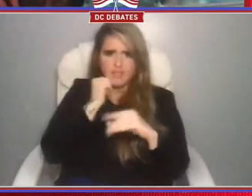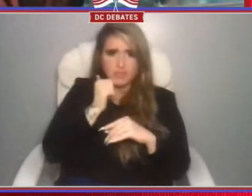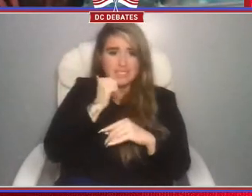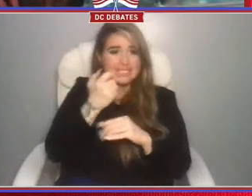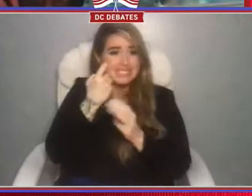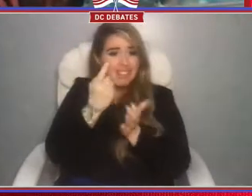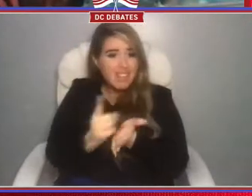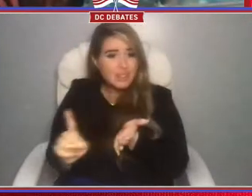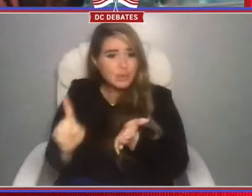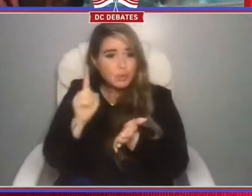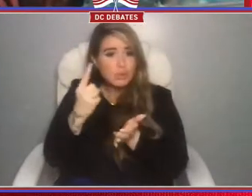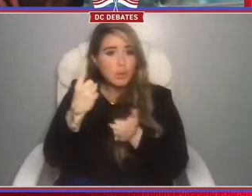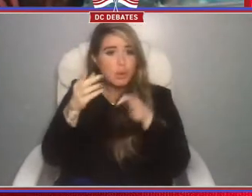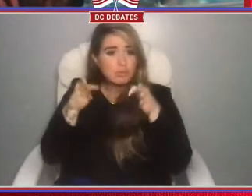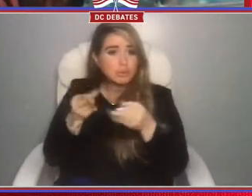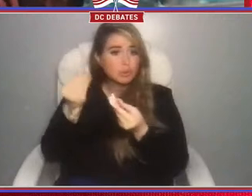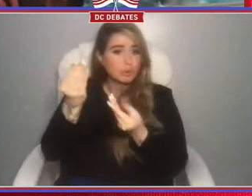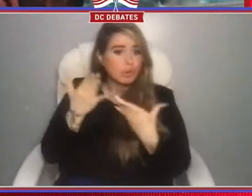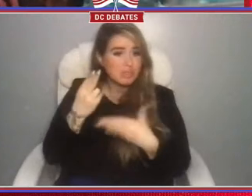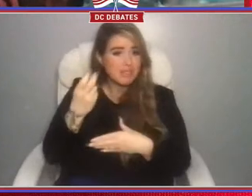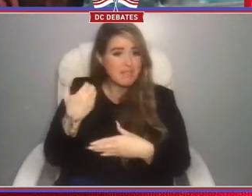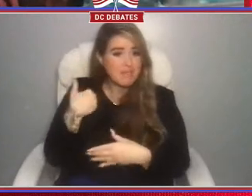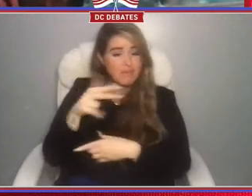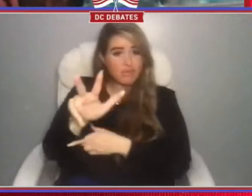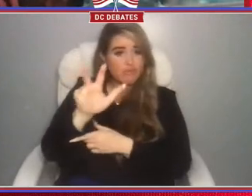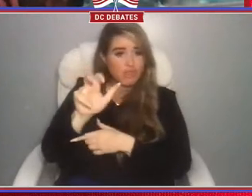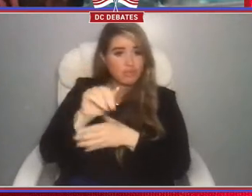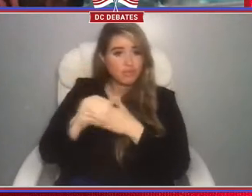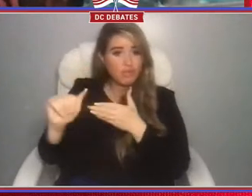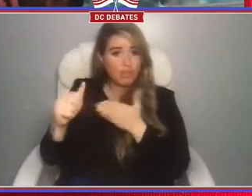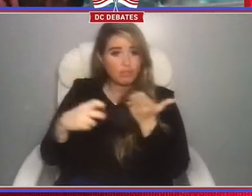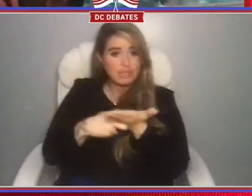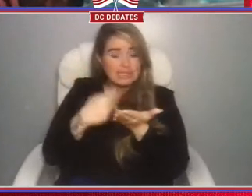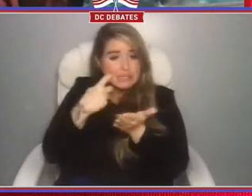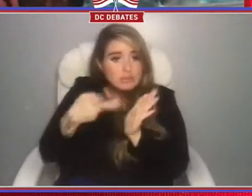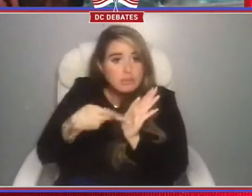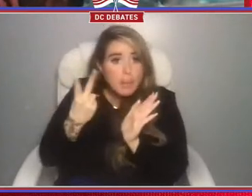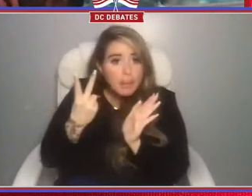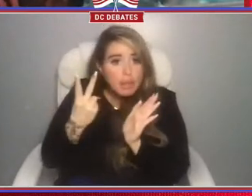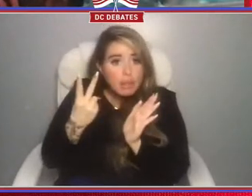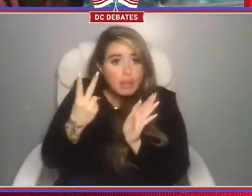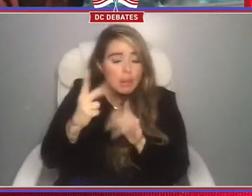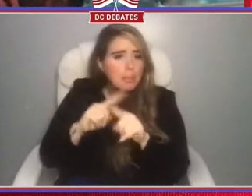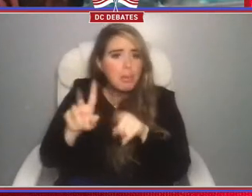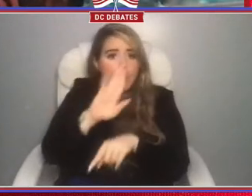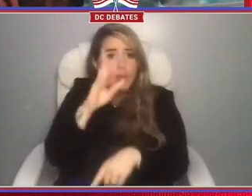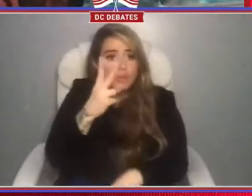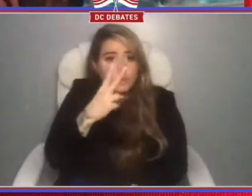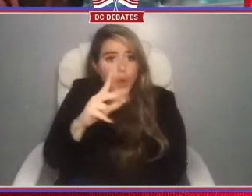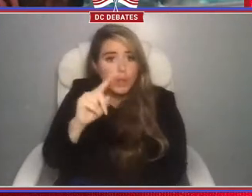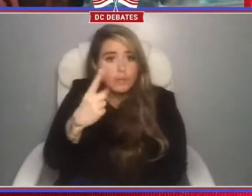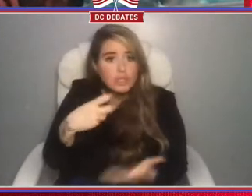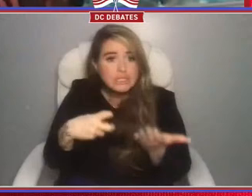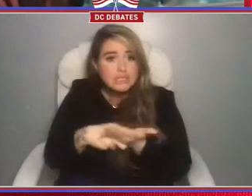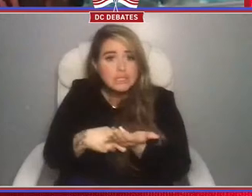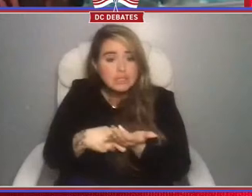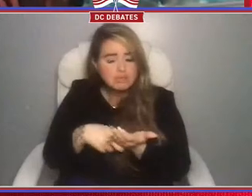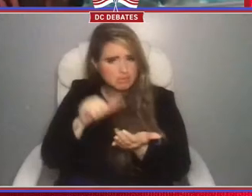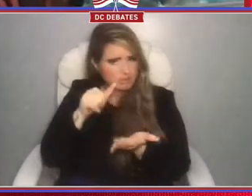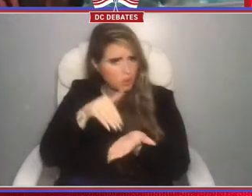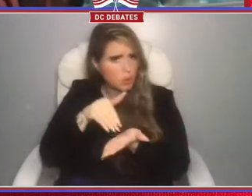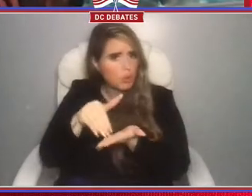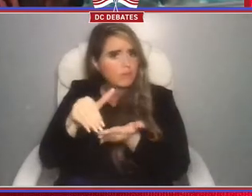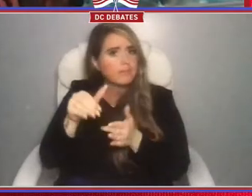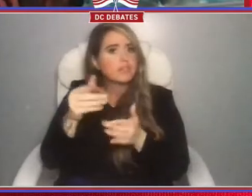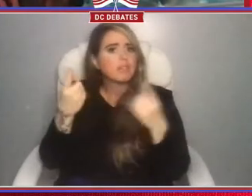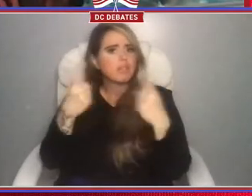resident said he has a $300 ticket that doubled and never got the first ticket. And you hear that quite often in the district.